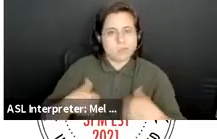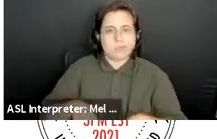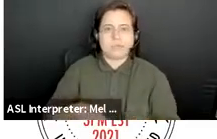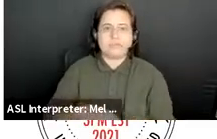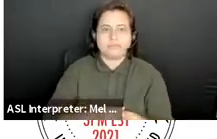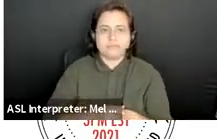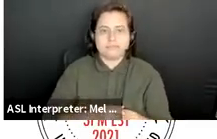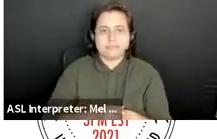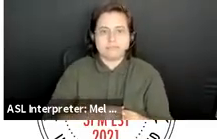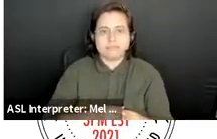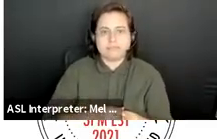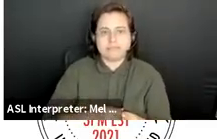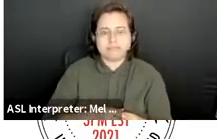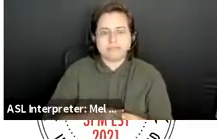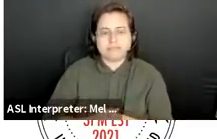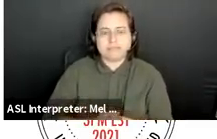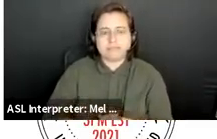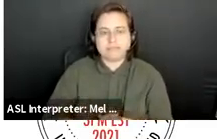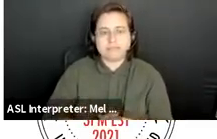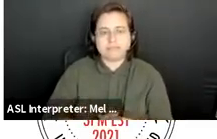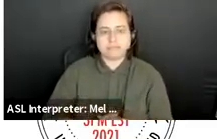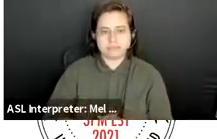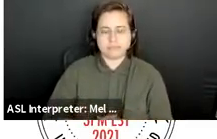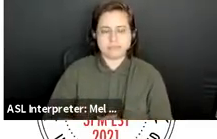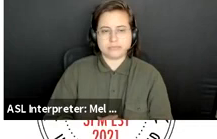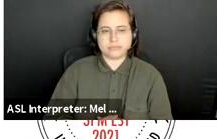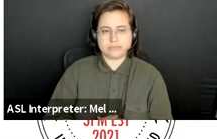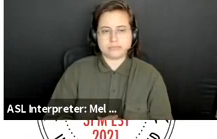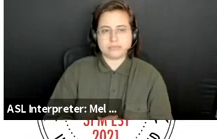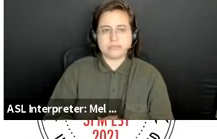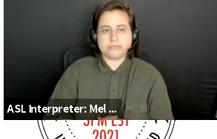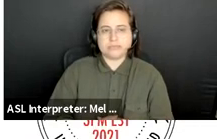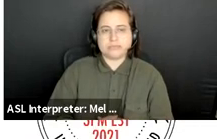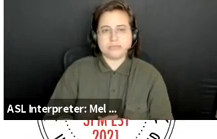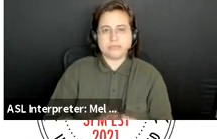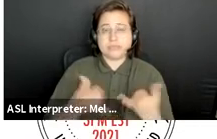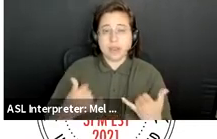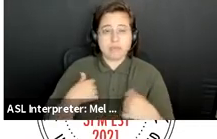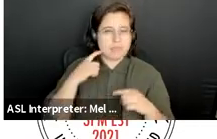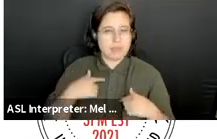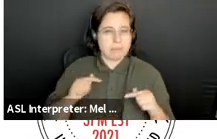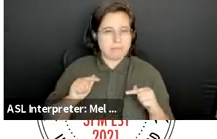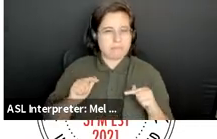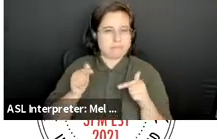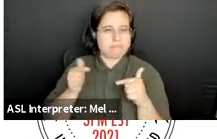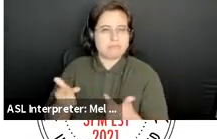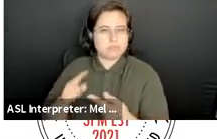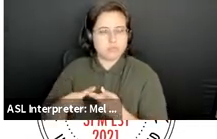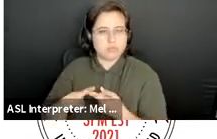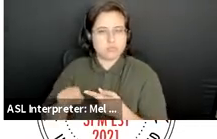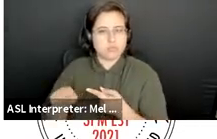our respective members. And now I think I am turning this over to my